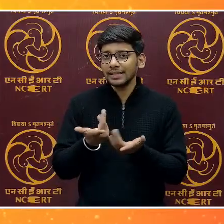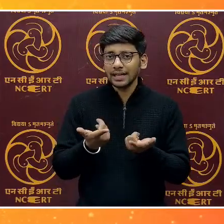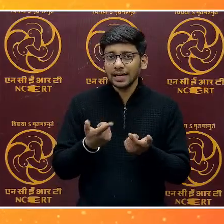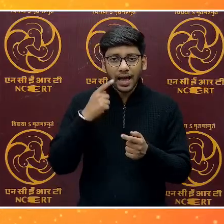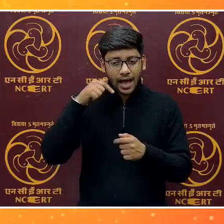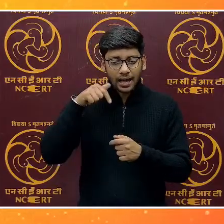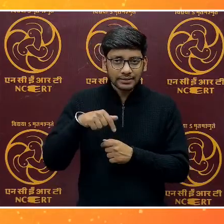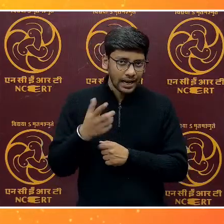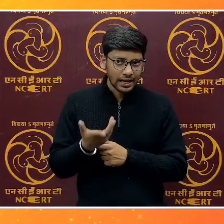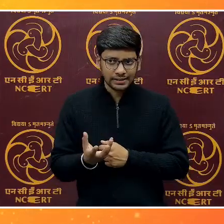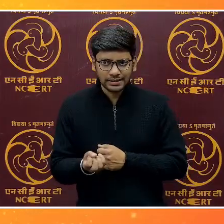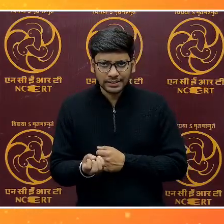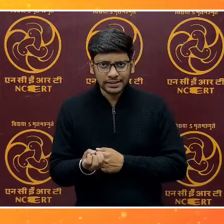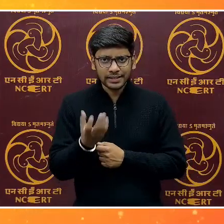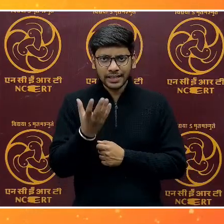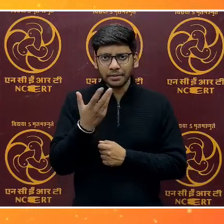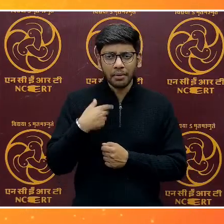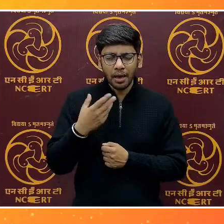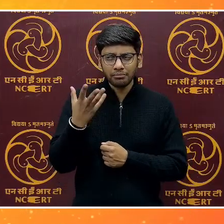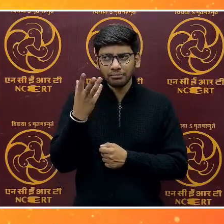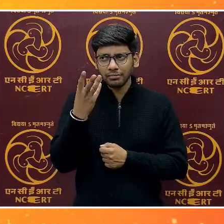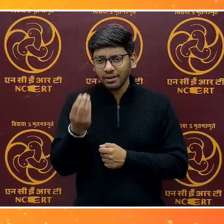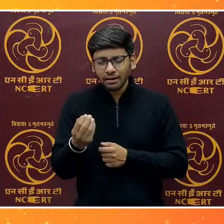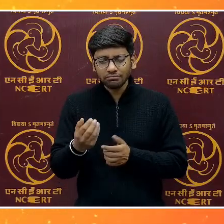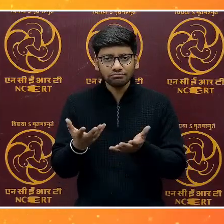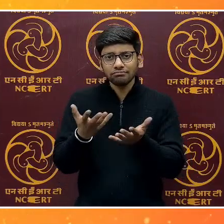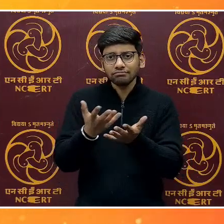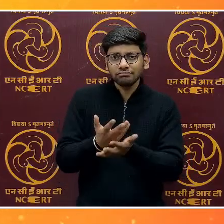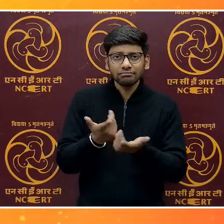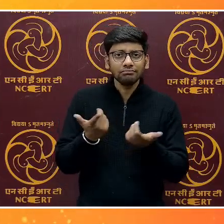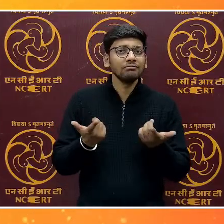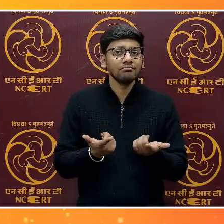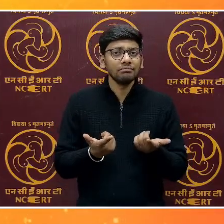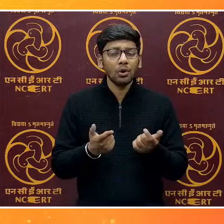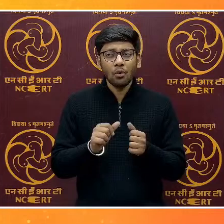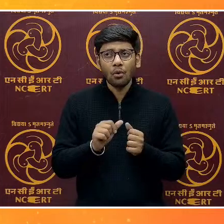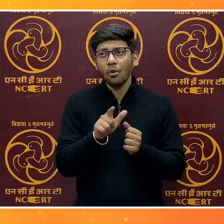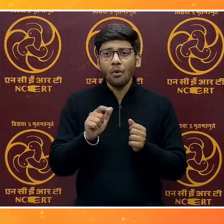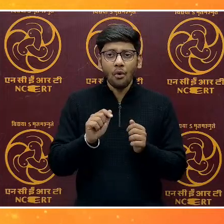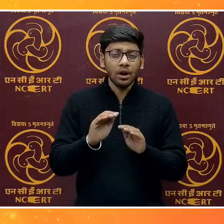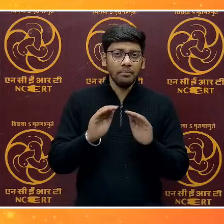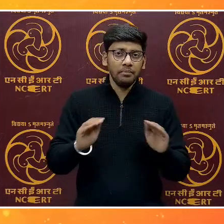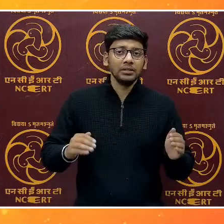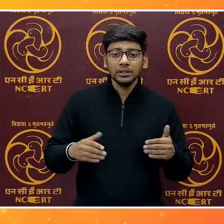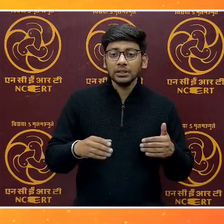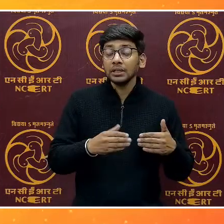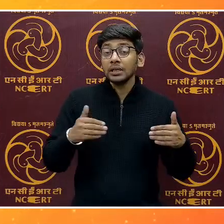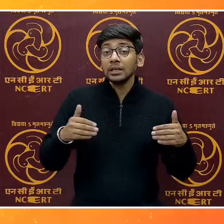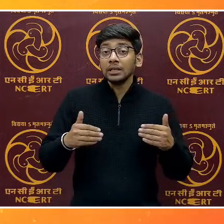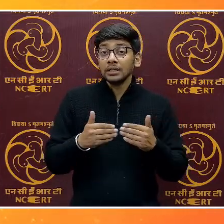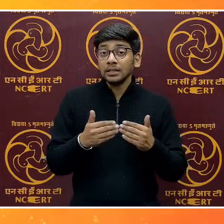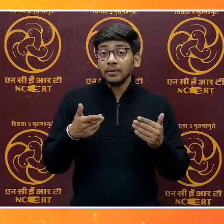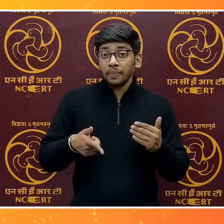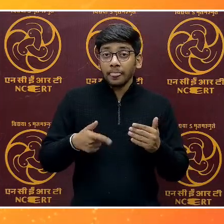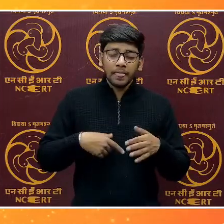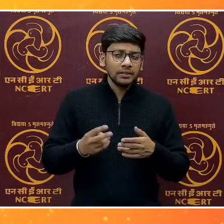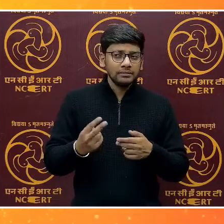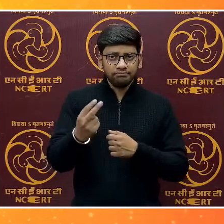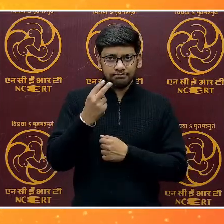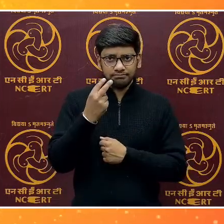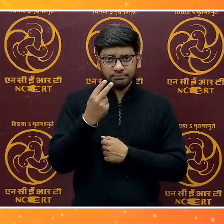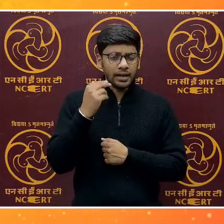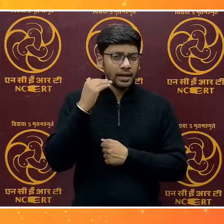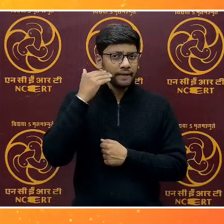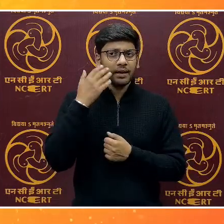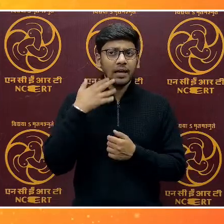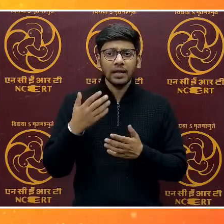day? Right. So thank you so much, Harpreet, for introducing the chapter for all the learners out there who are watching this show. And when we talk